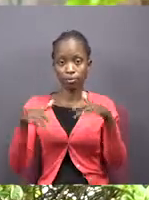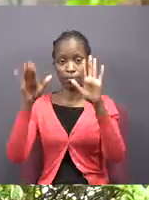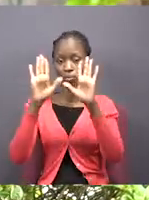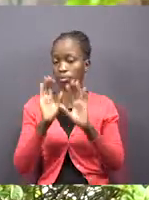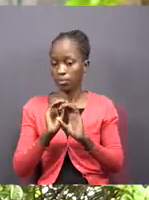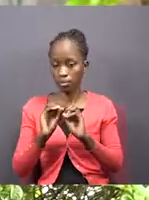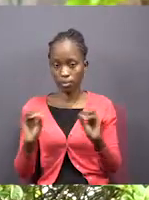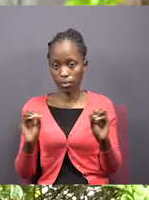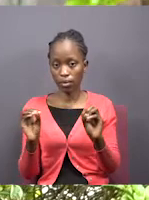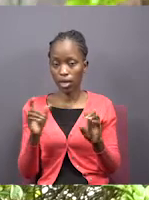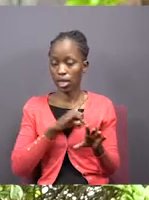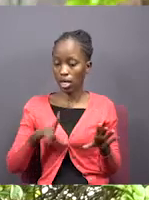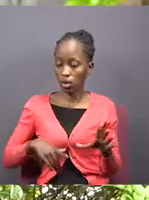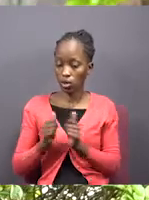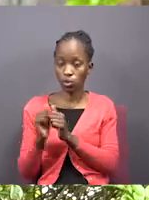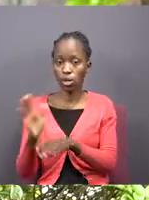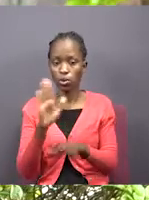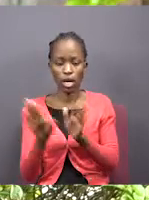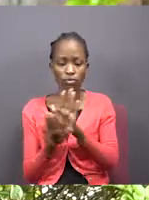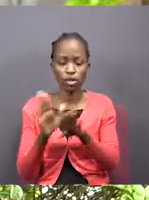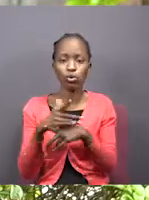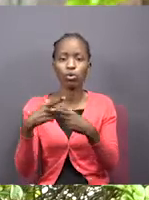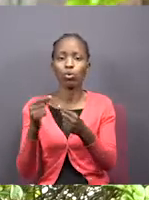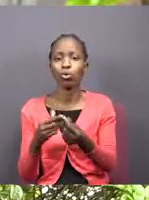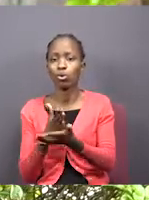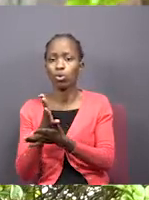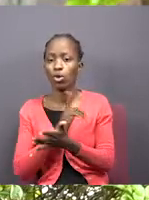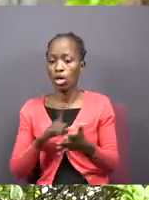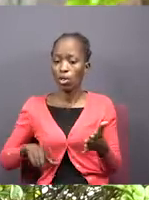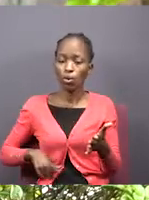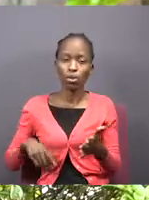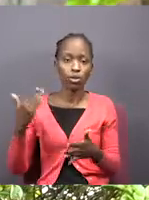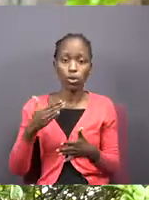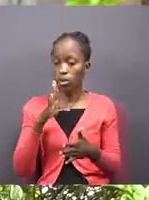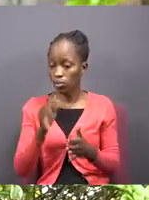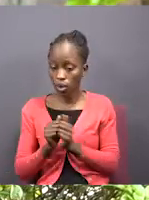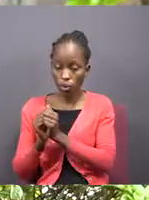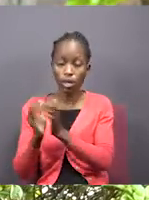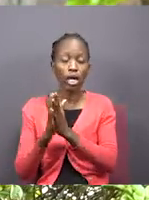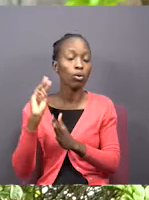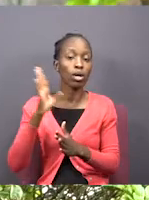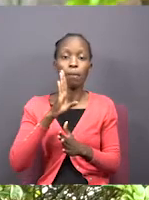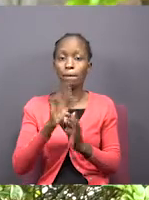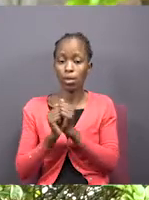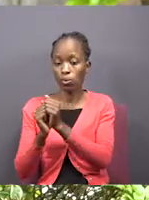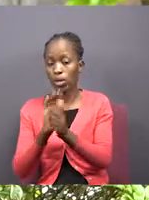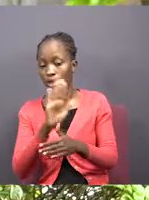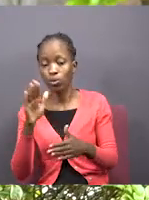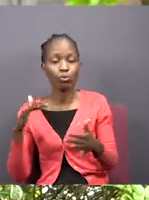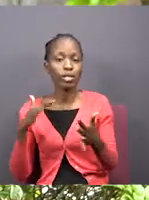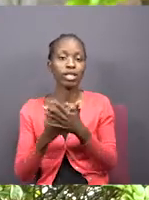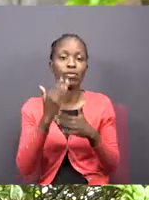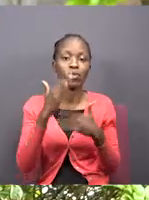lose hope. The Lord is with you. In everything that you go through, the Lord has always been with you, and He will be with you until the